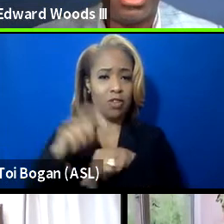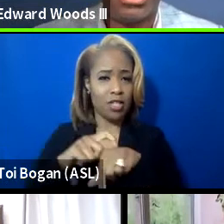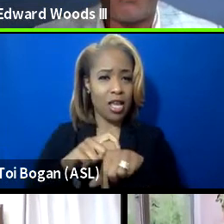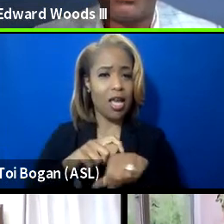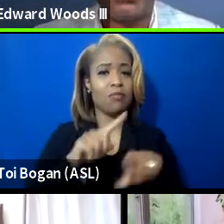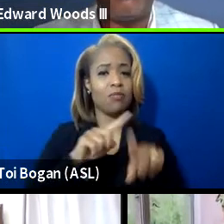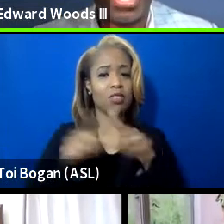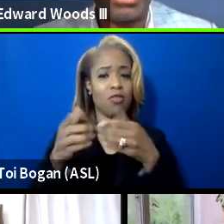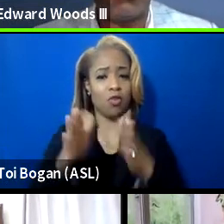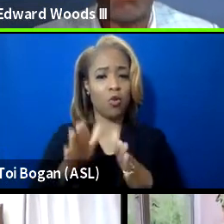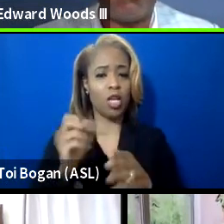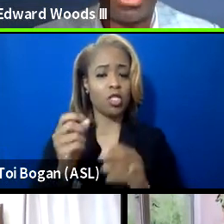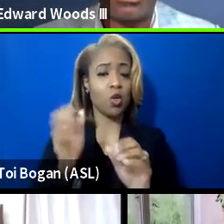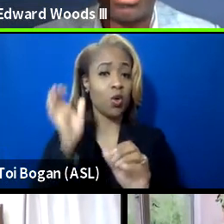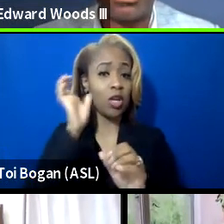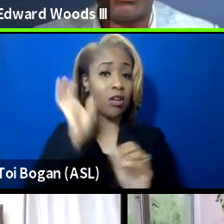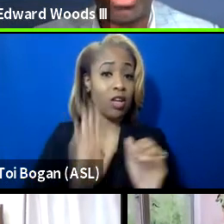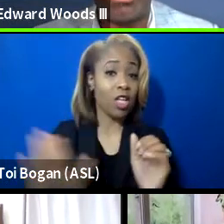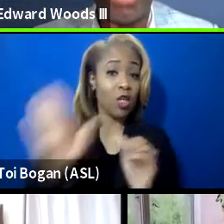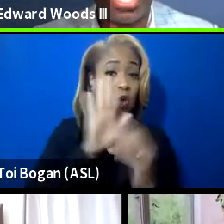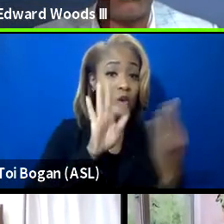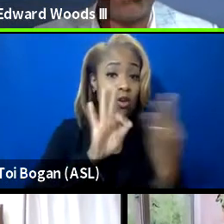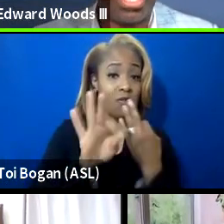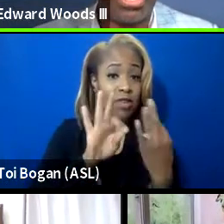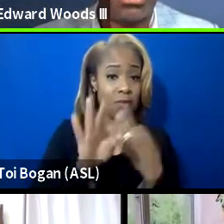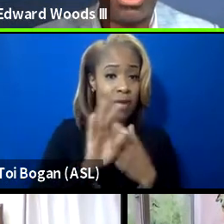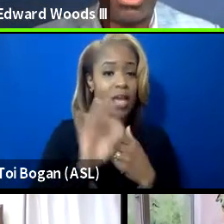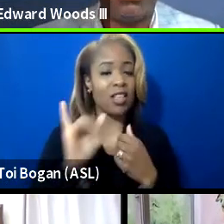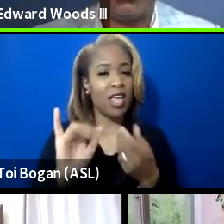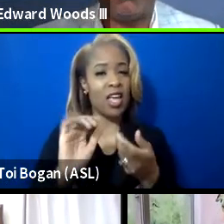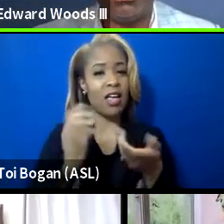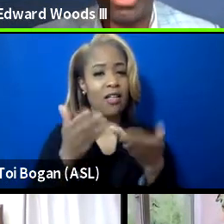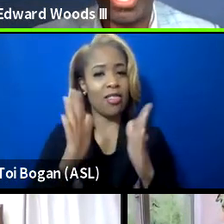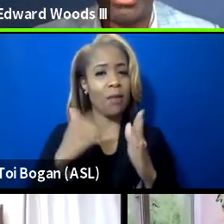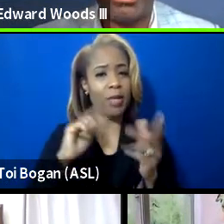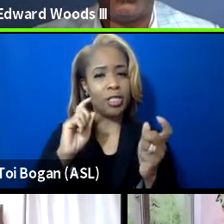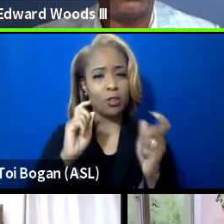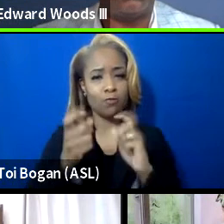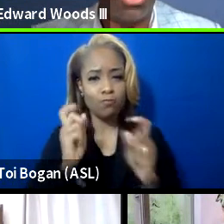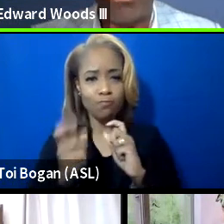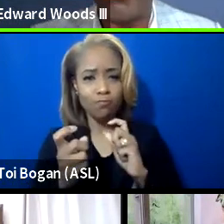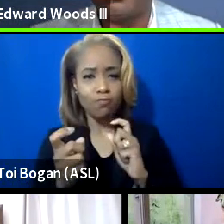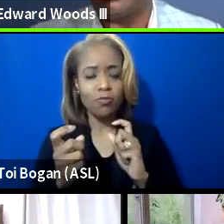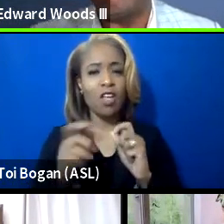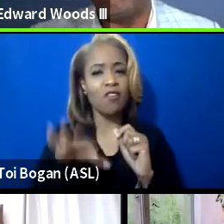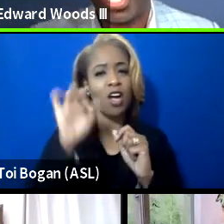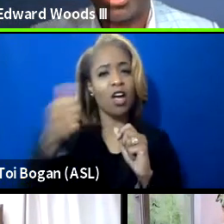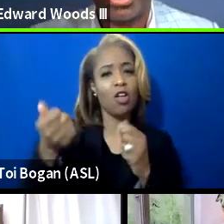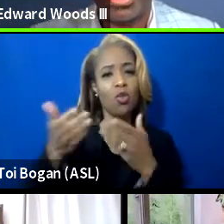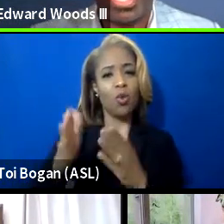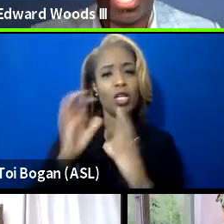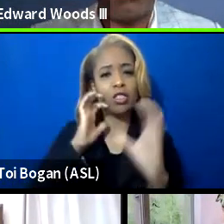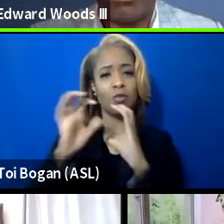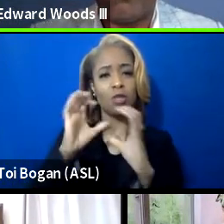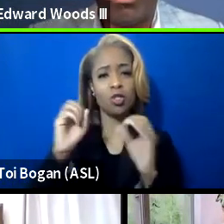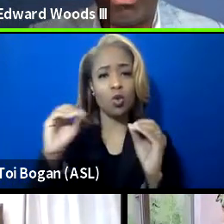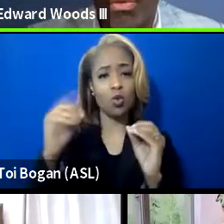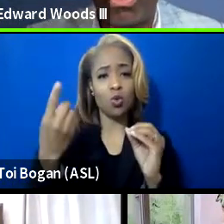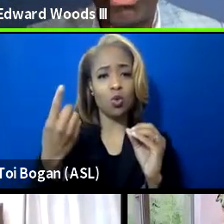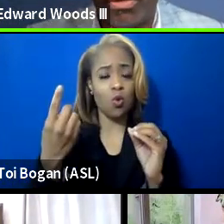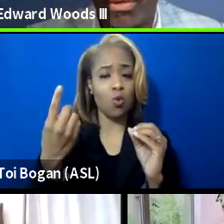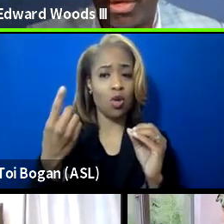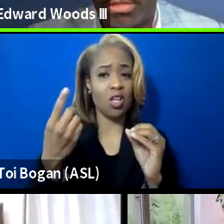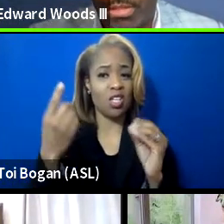concerns allow us to fine tune our process and try to find other ways to communicate so no one is left behind. I don't care if